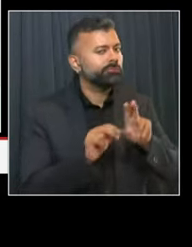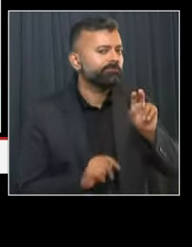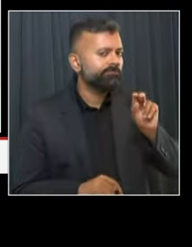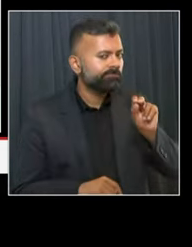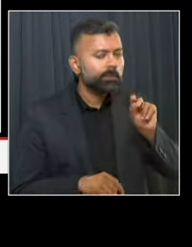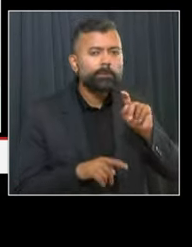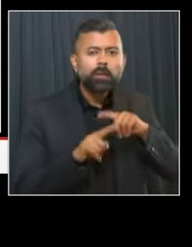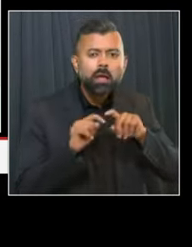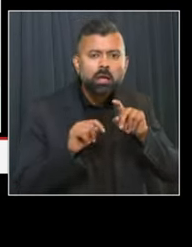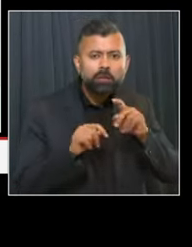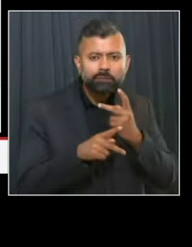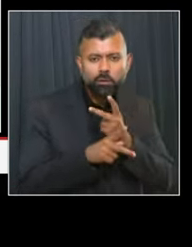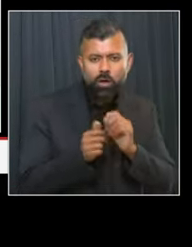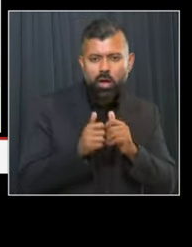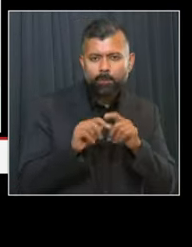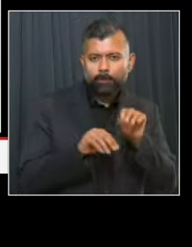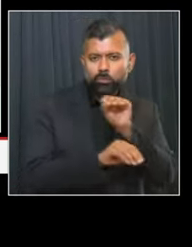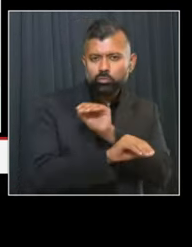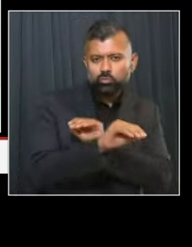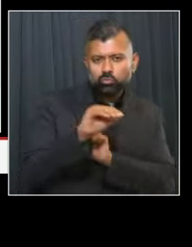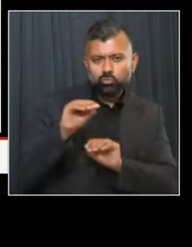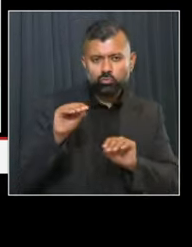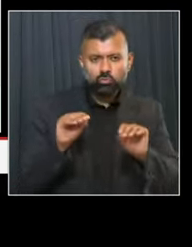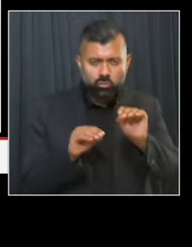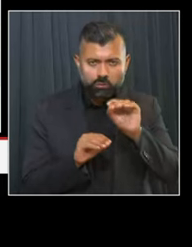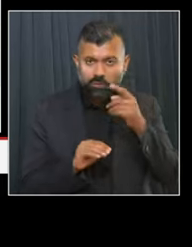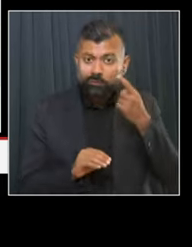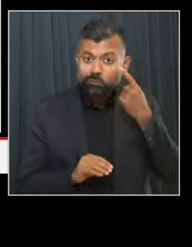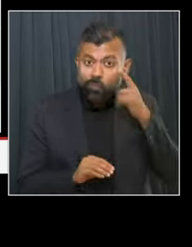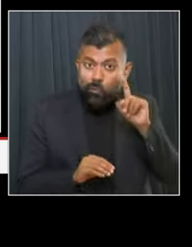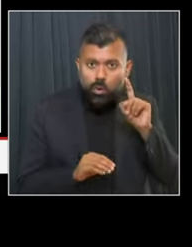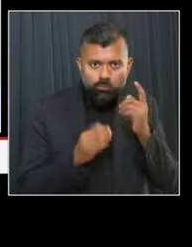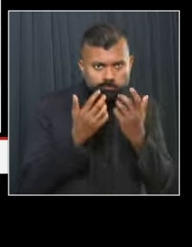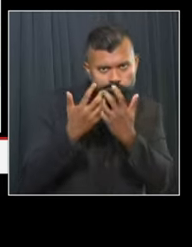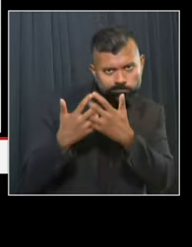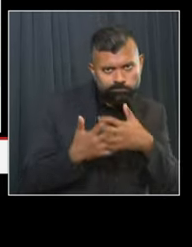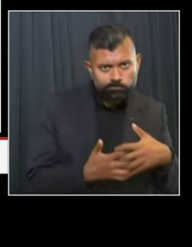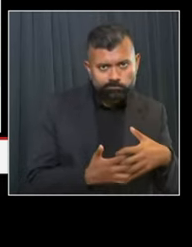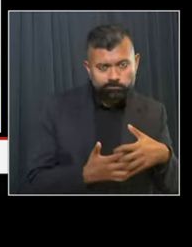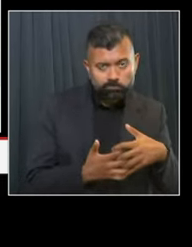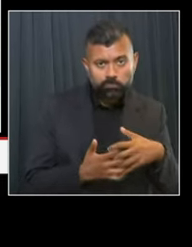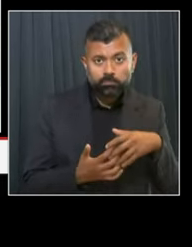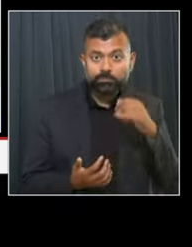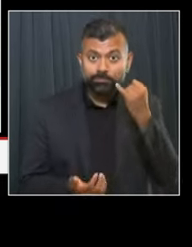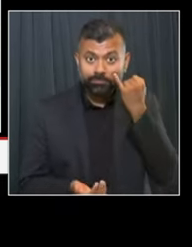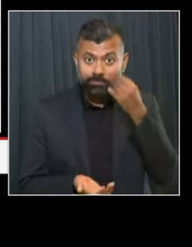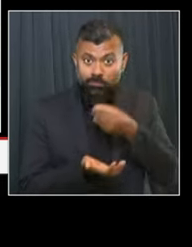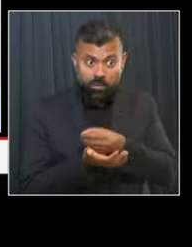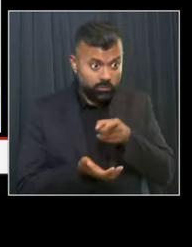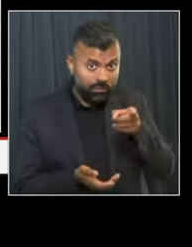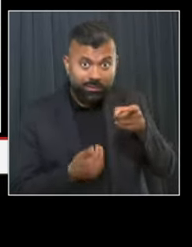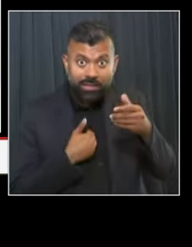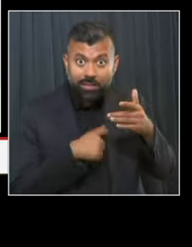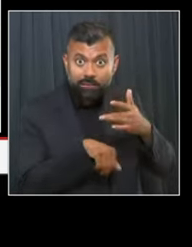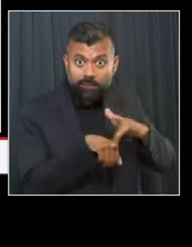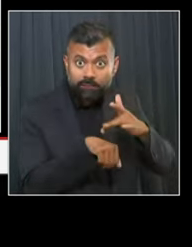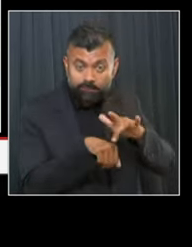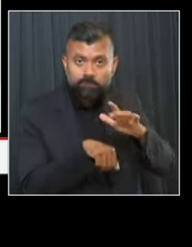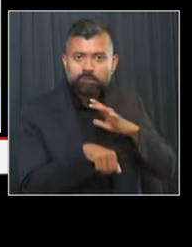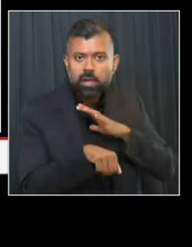reductions. As you saw from the chart before, if we had not, we had to make reductions given the revenues and the cost growth. So we made